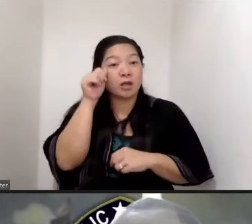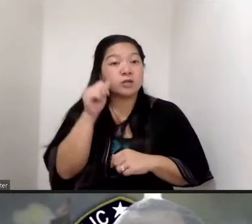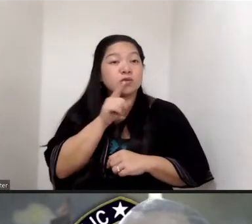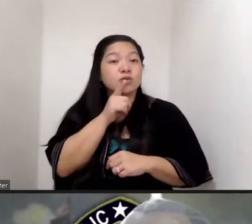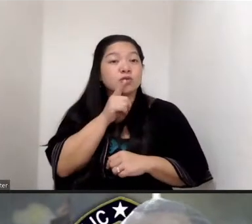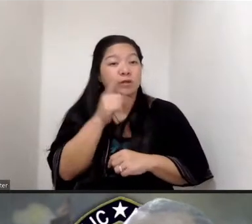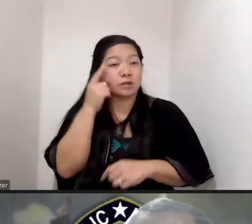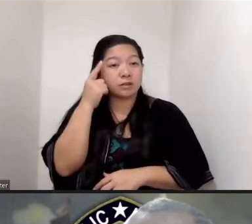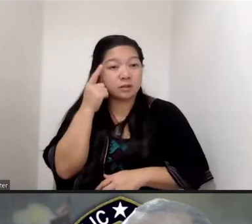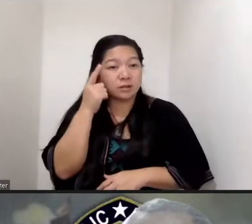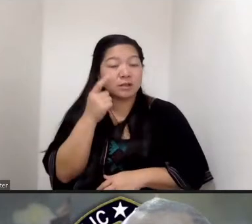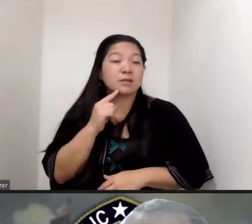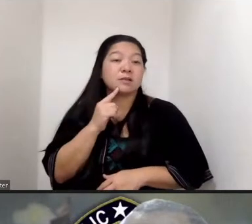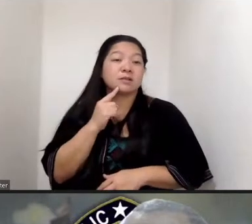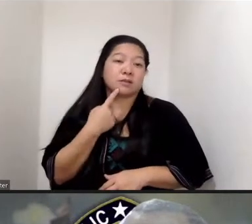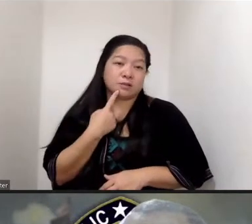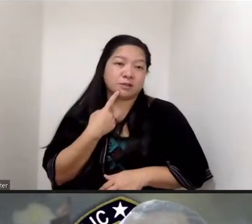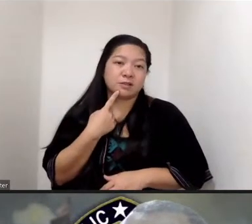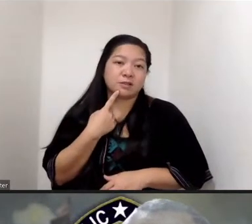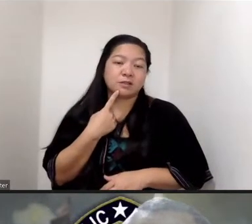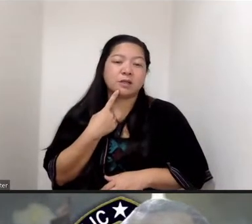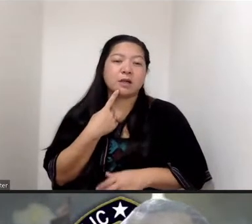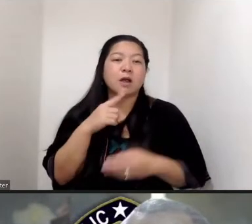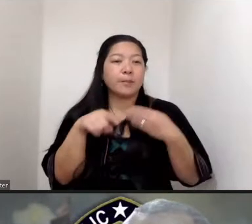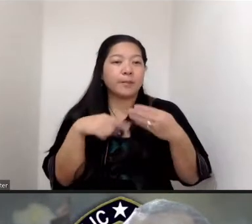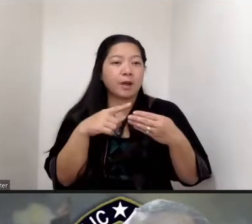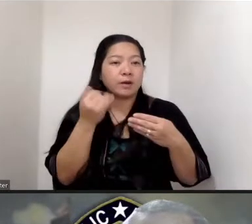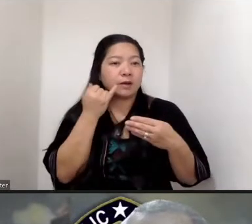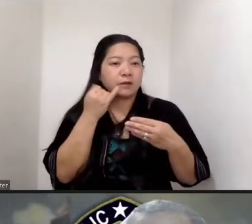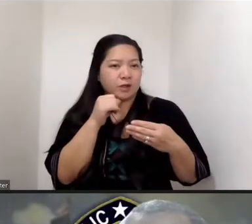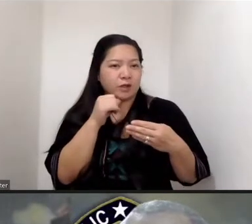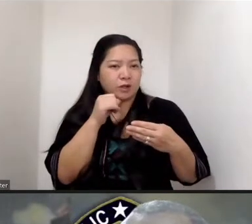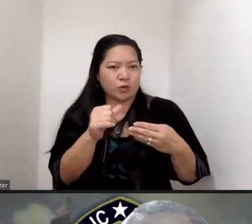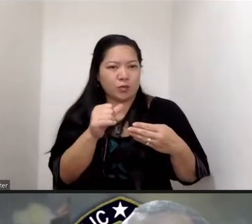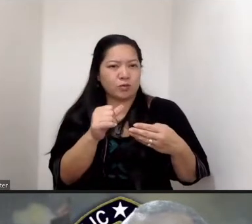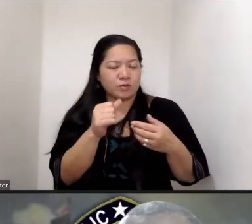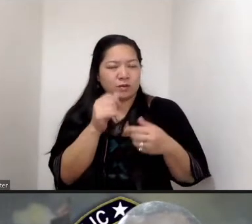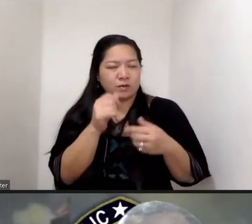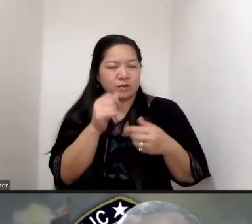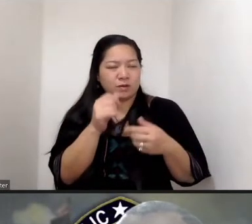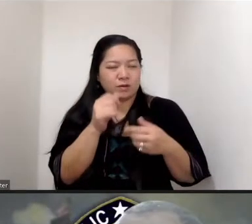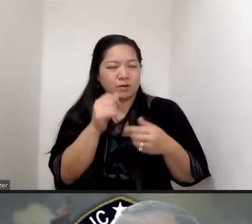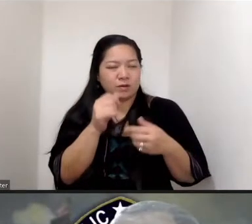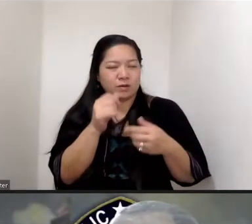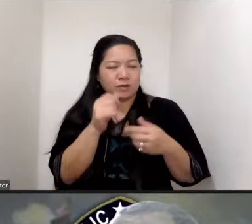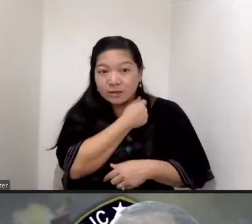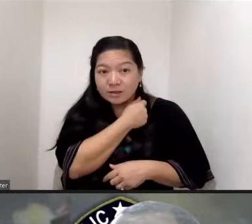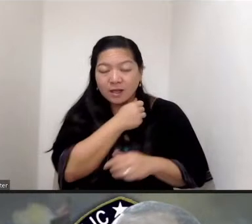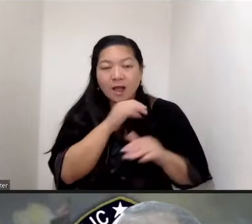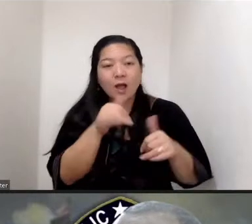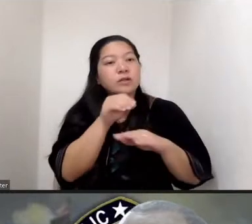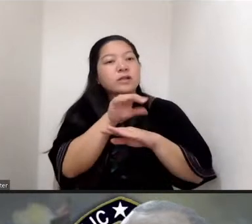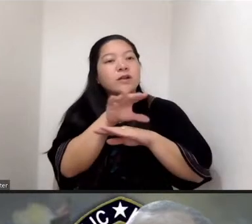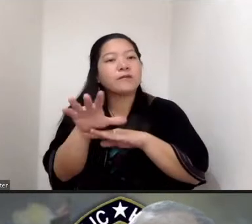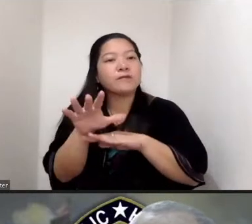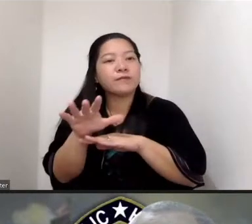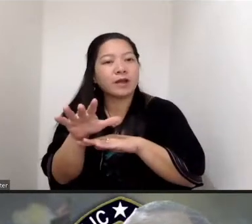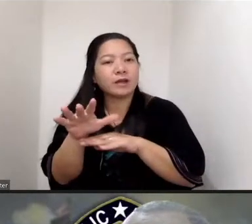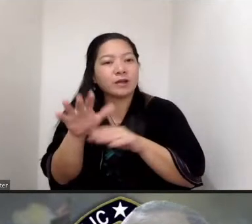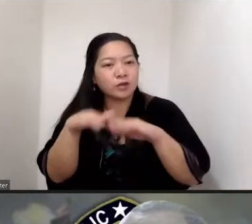very seriously about if they don't wear their mask, how is that going to affect their children